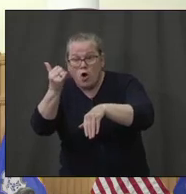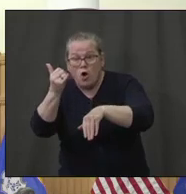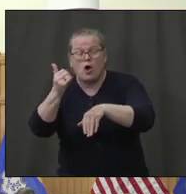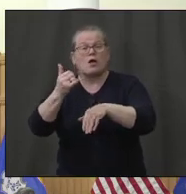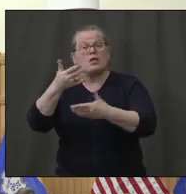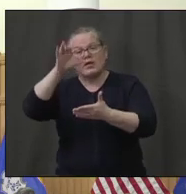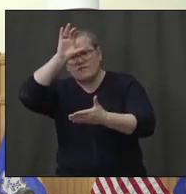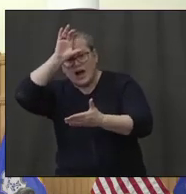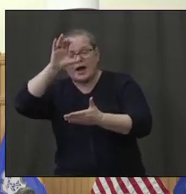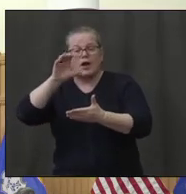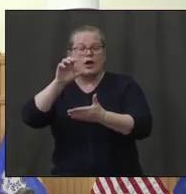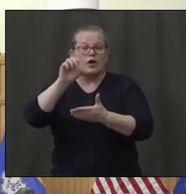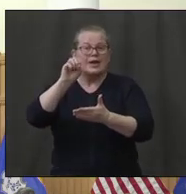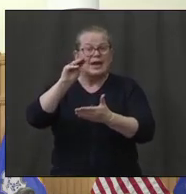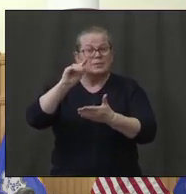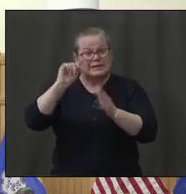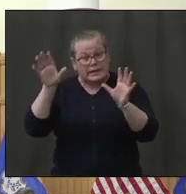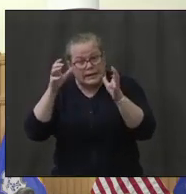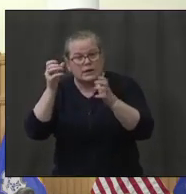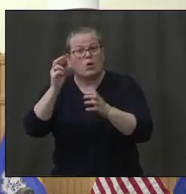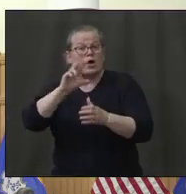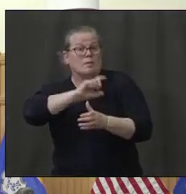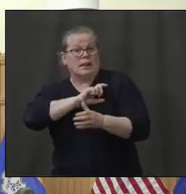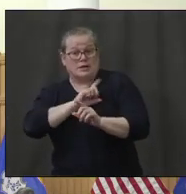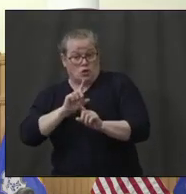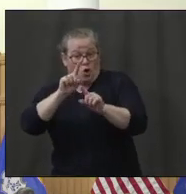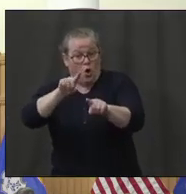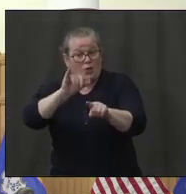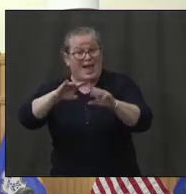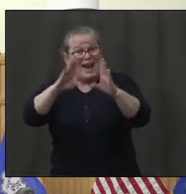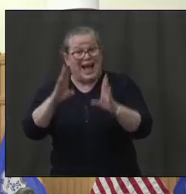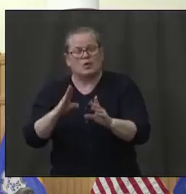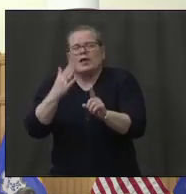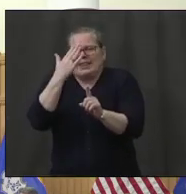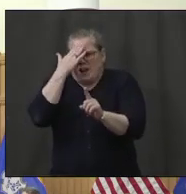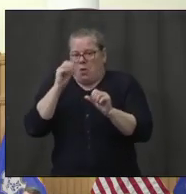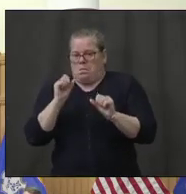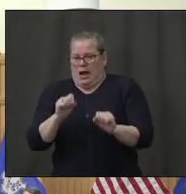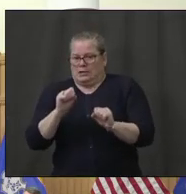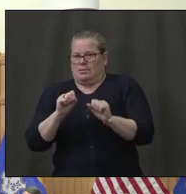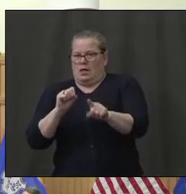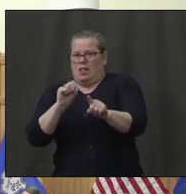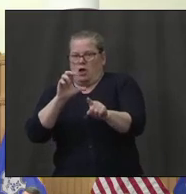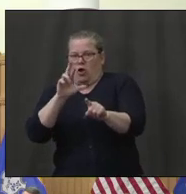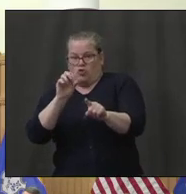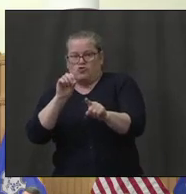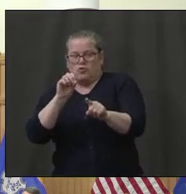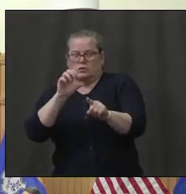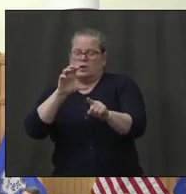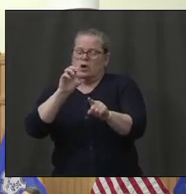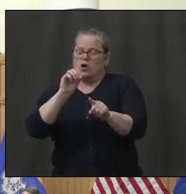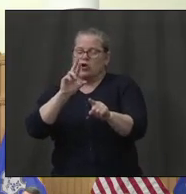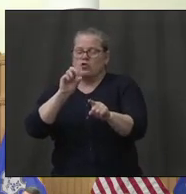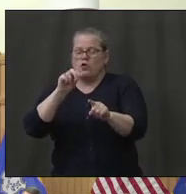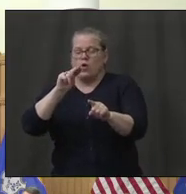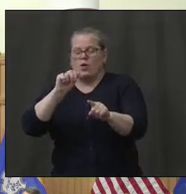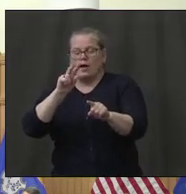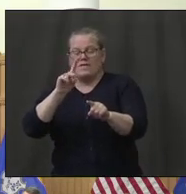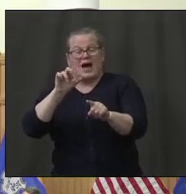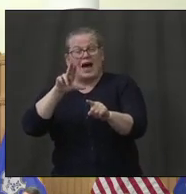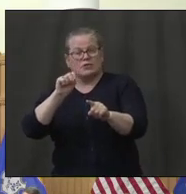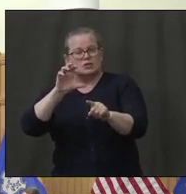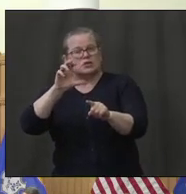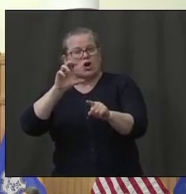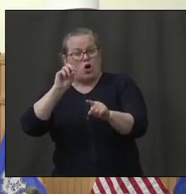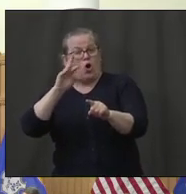positive coronavirus test. What we're hearing right now is that going from DPH, where the testing center sends it to DPH,